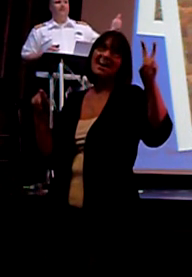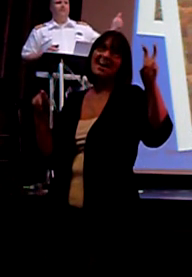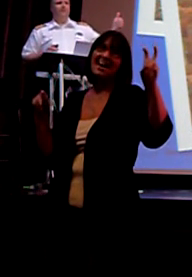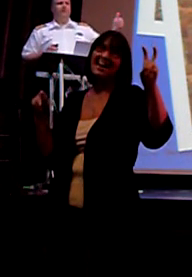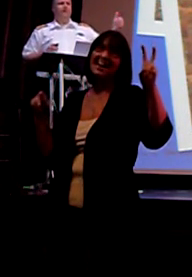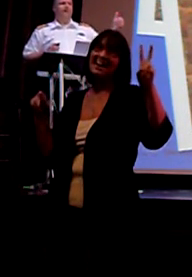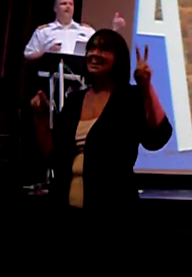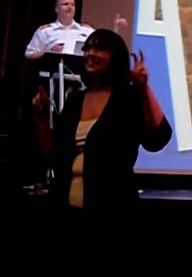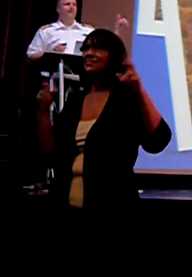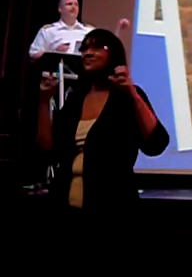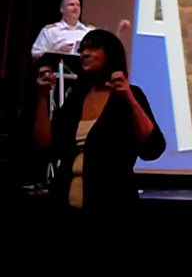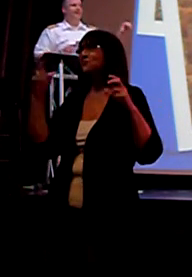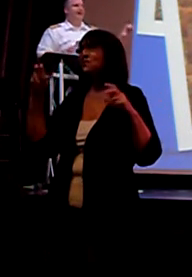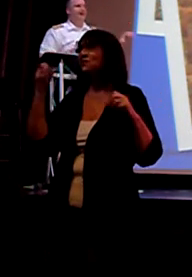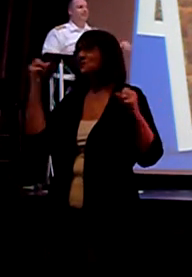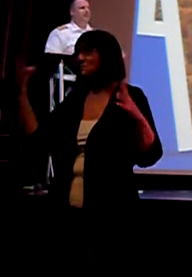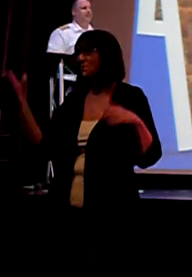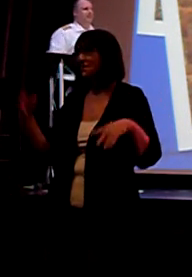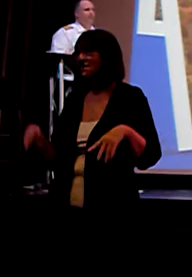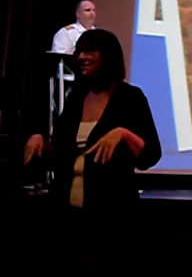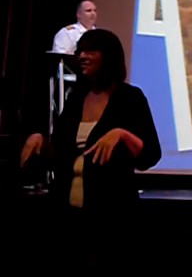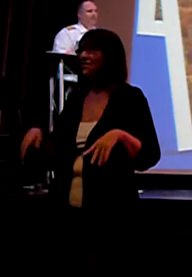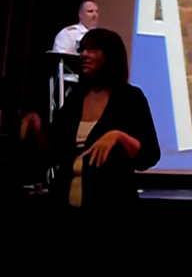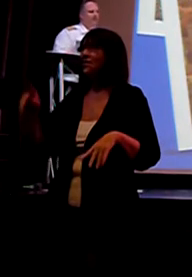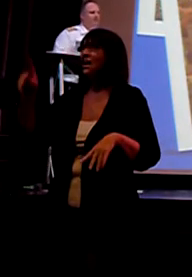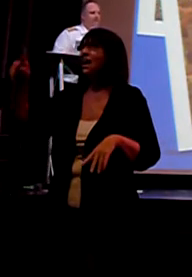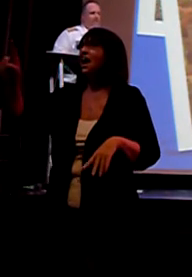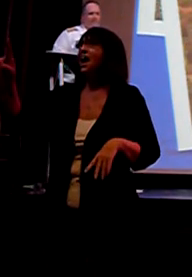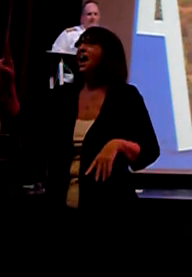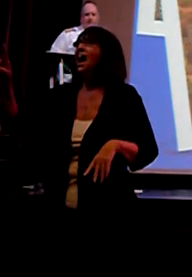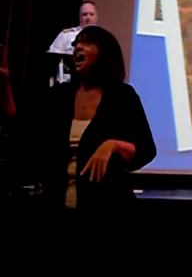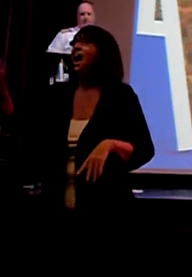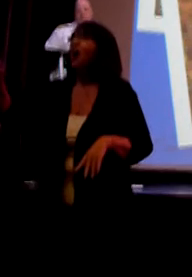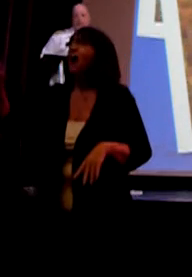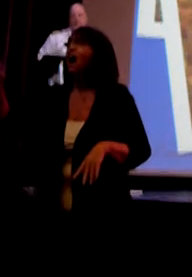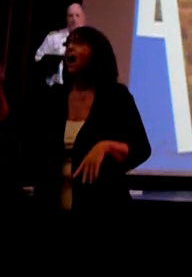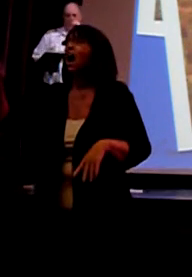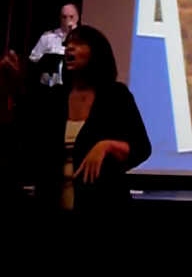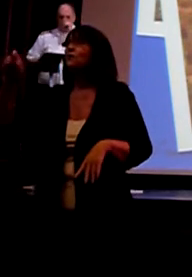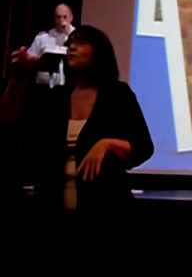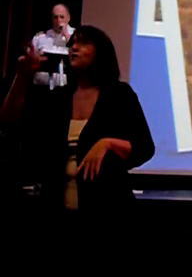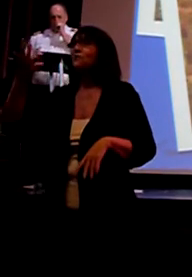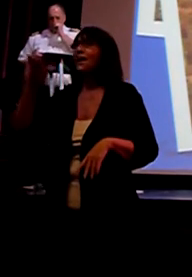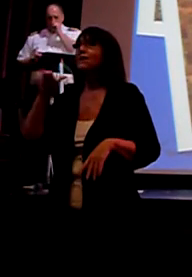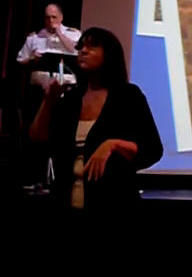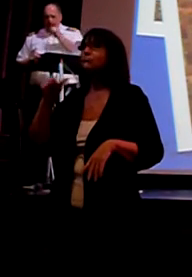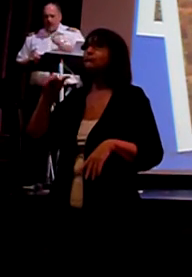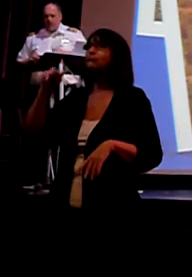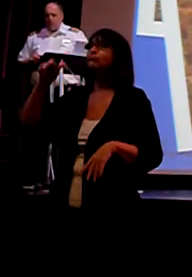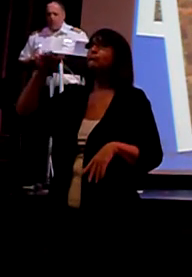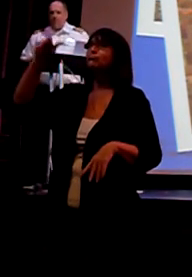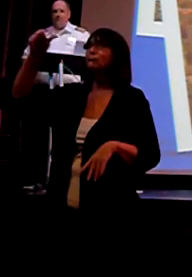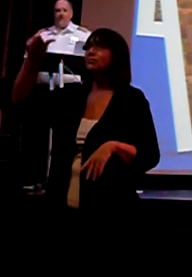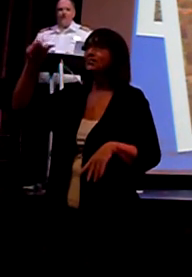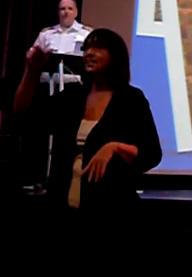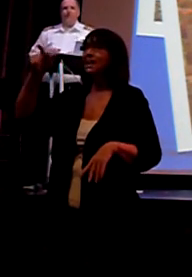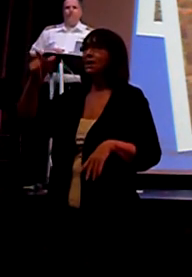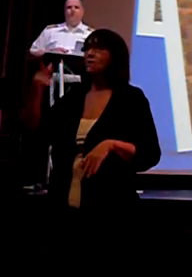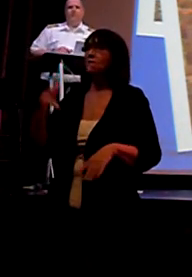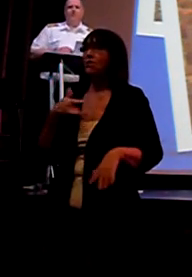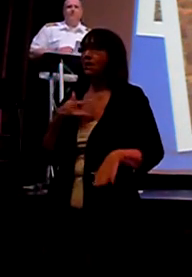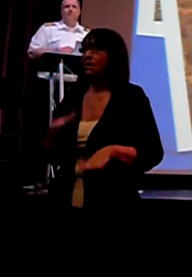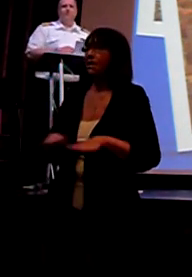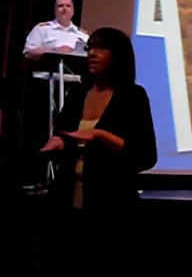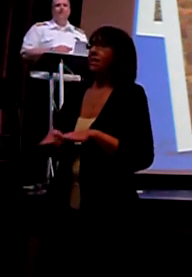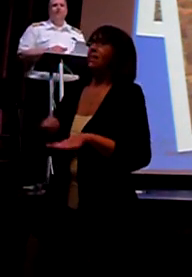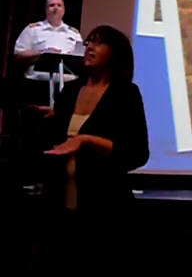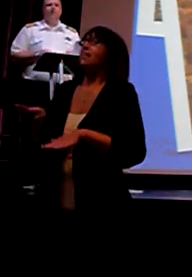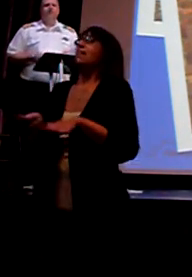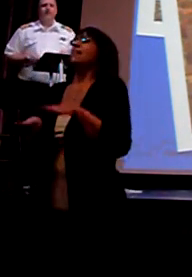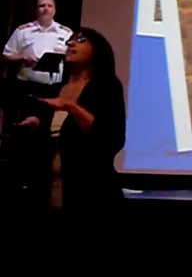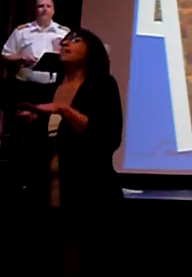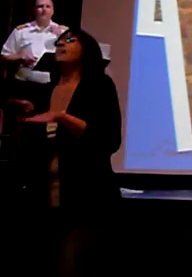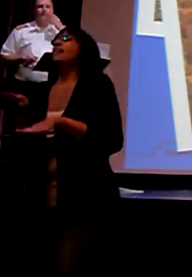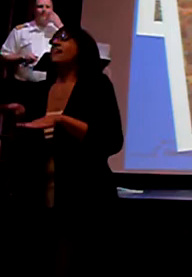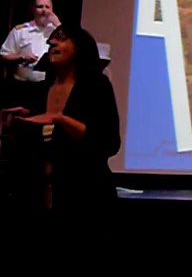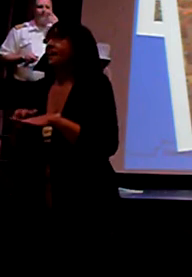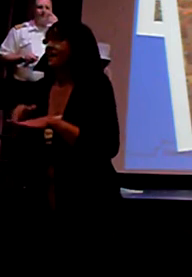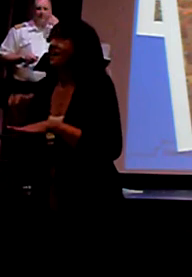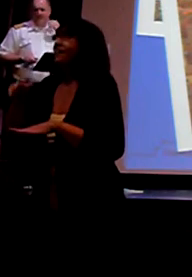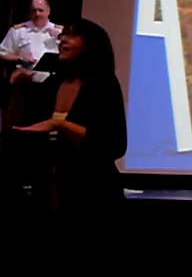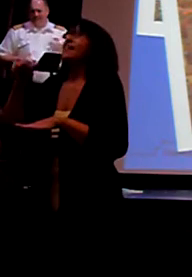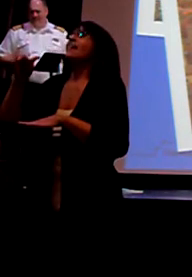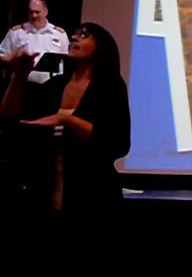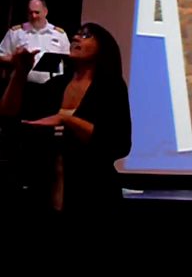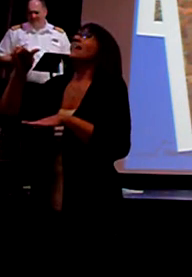200 too many. 135 steps to go up there. And you will feel them, I promise you, every one of them when you go